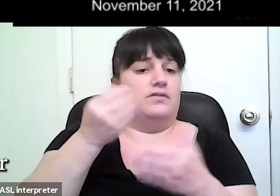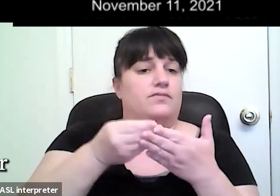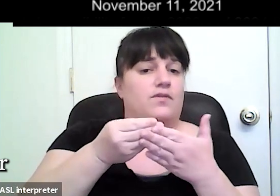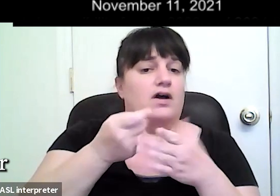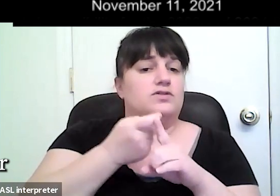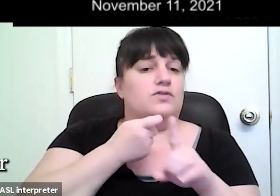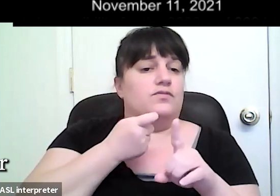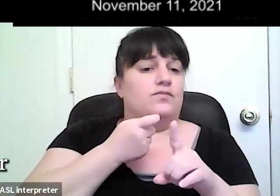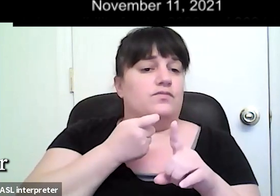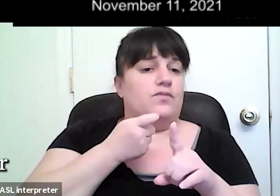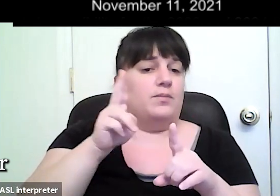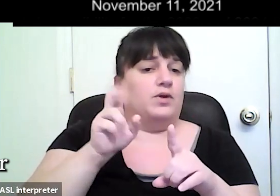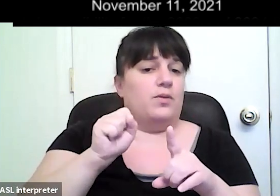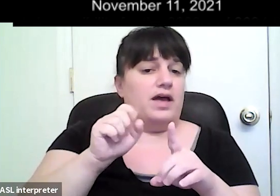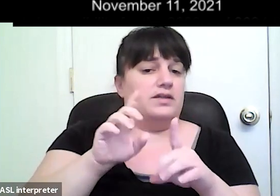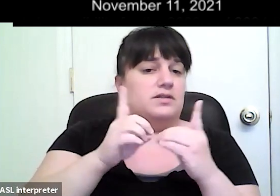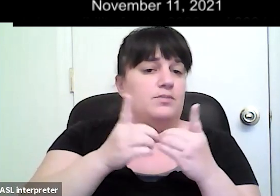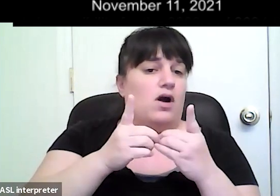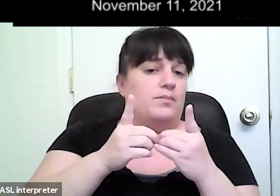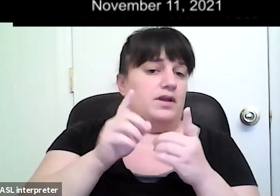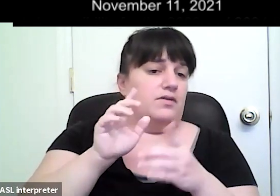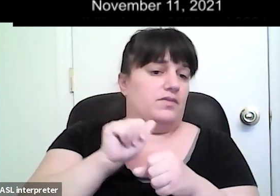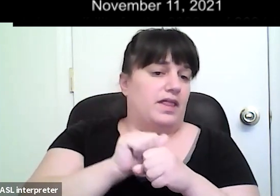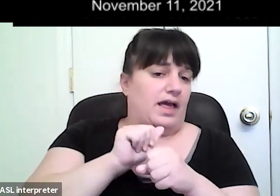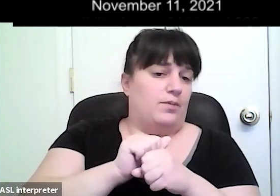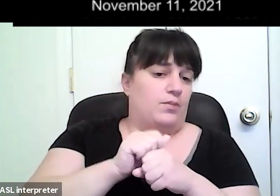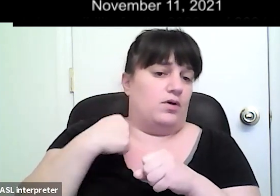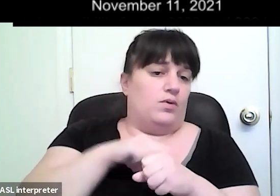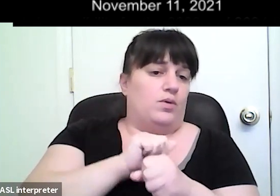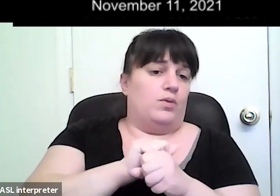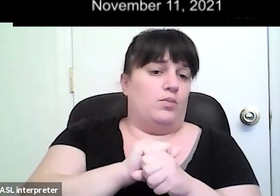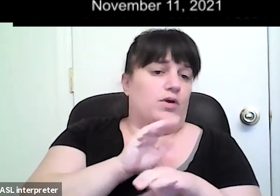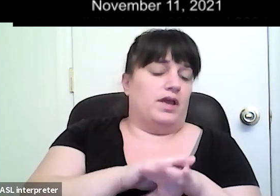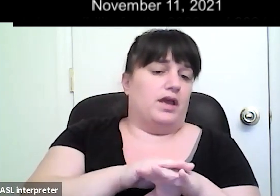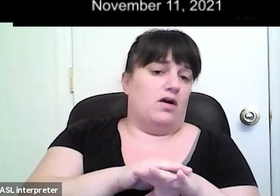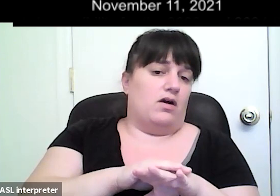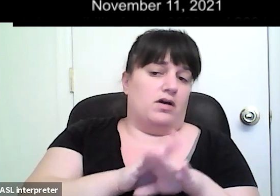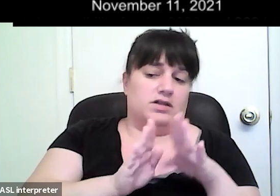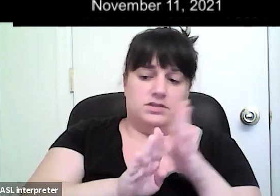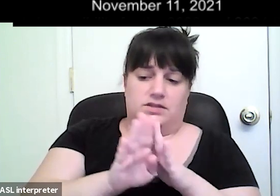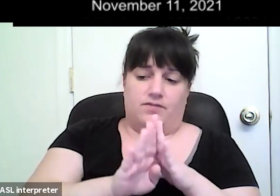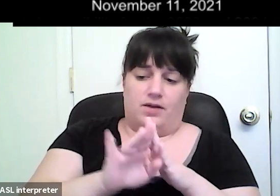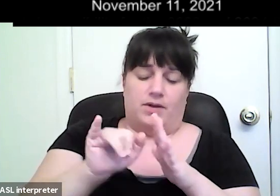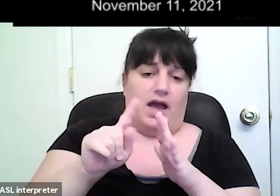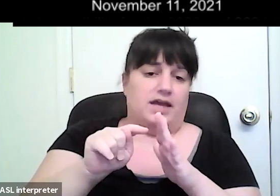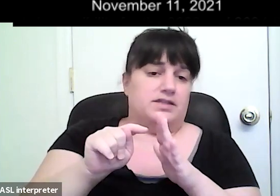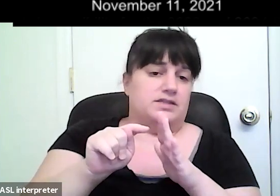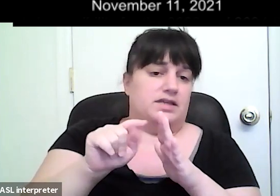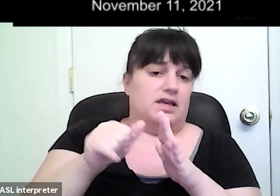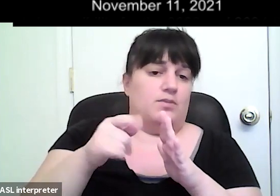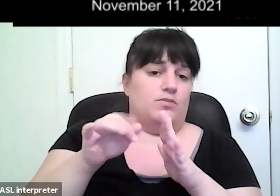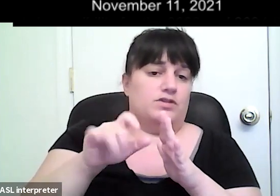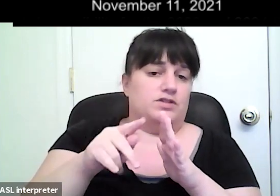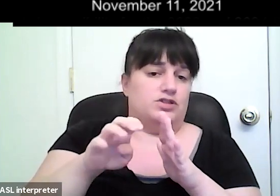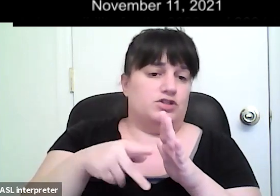from the U.S. Department of Labor, and we are working on developing IT apprenticeships